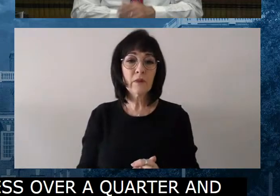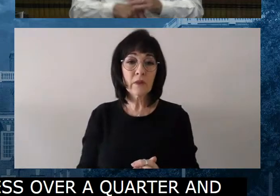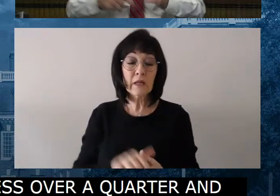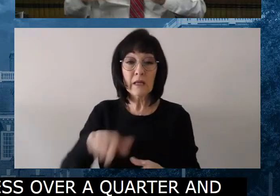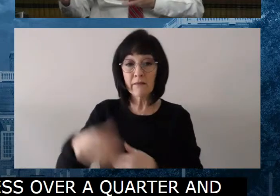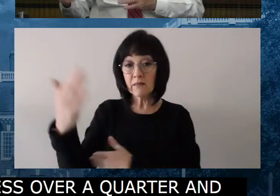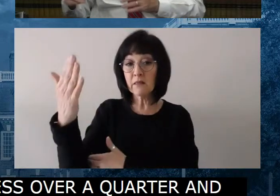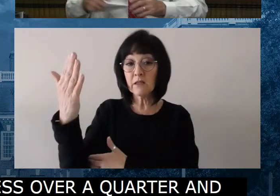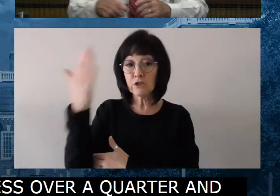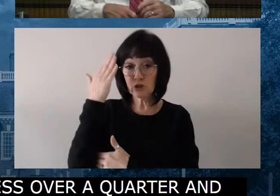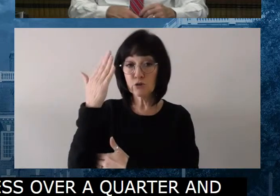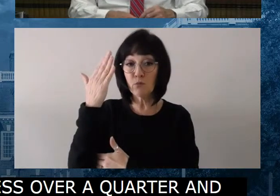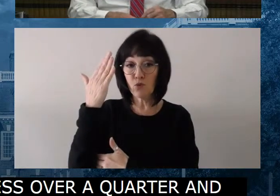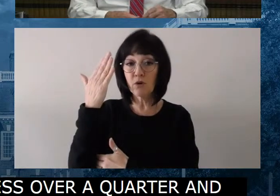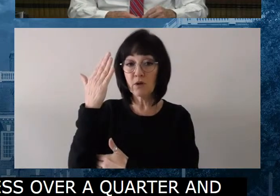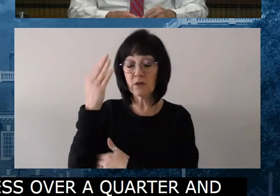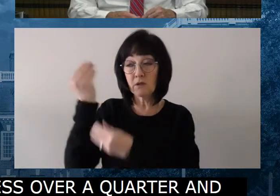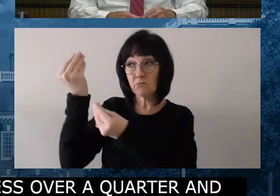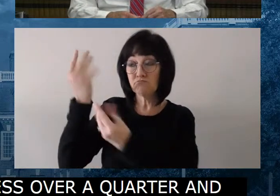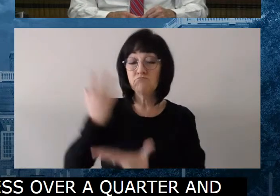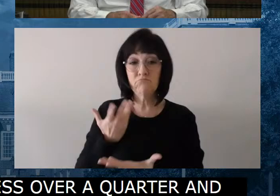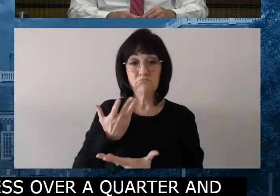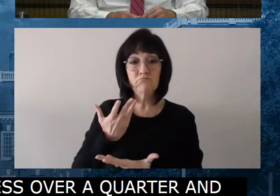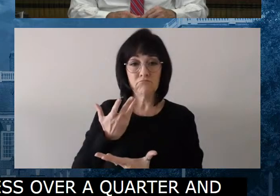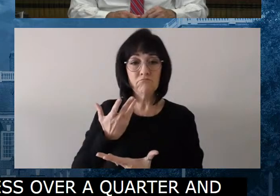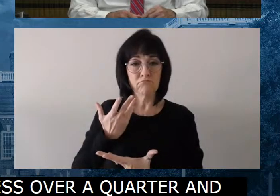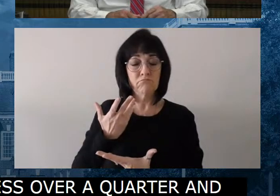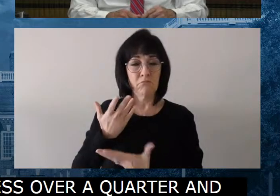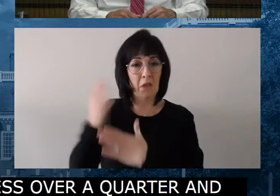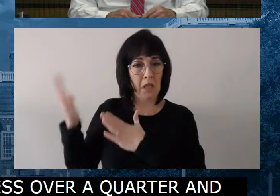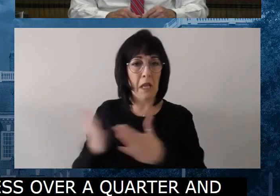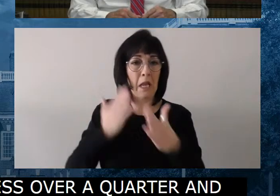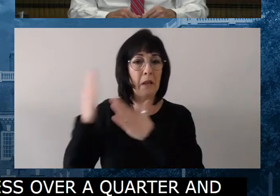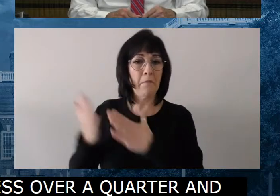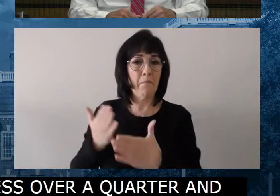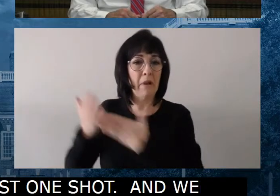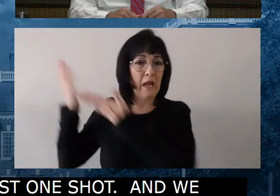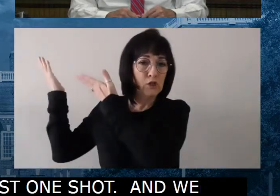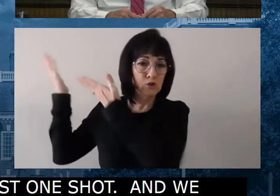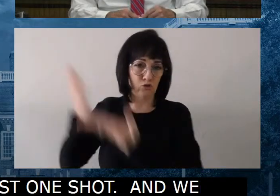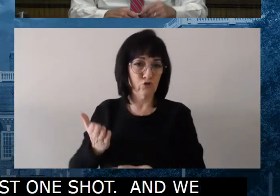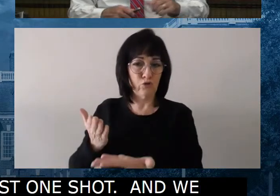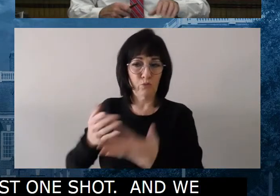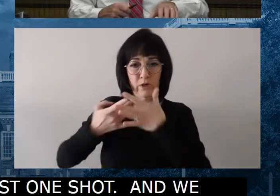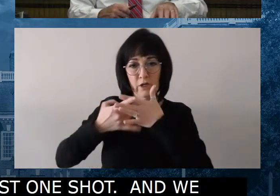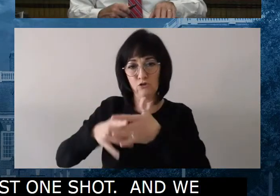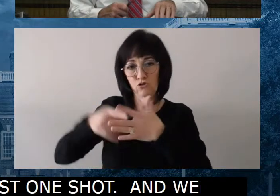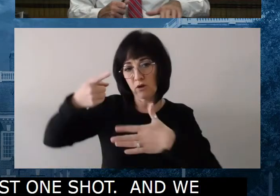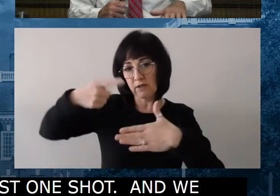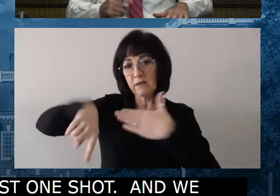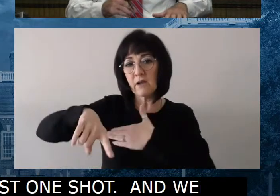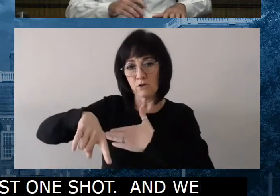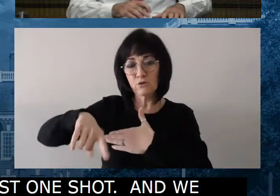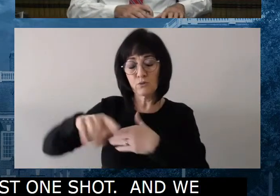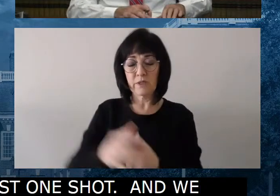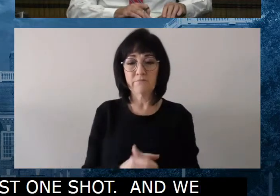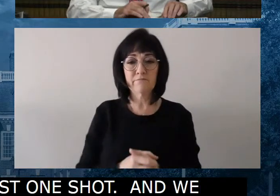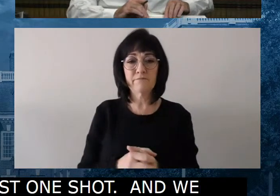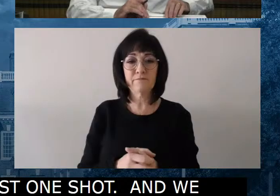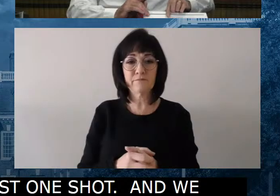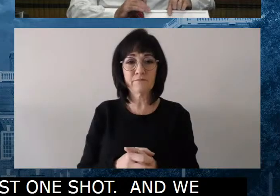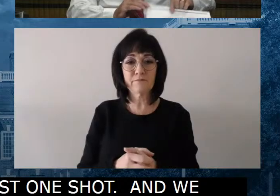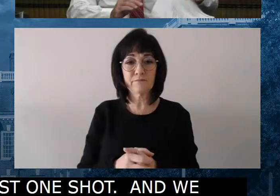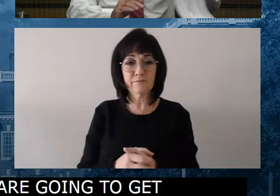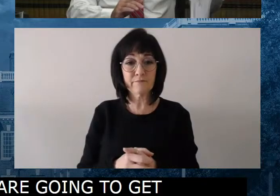morning we will get significant increase in that allocation starting next week. So 1 in 4 Delawareans has